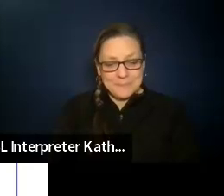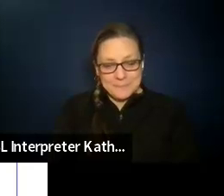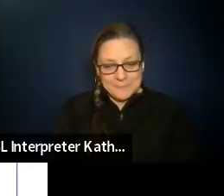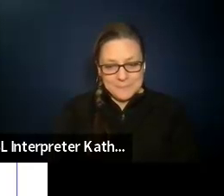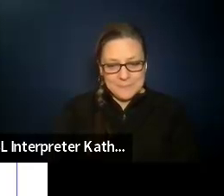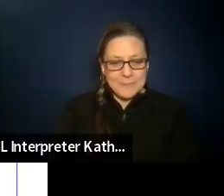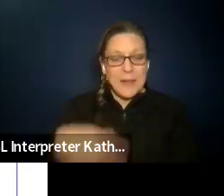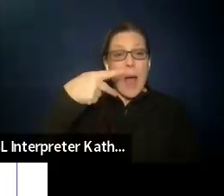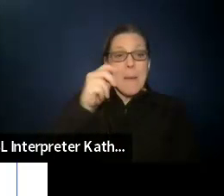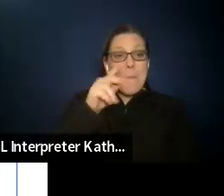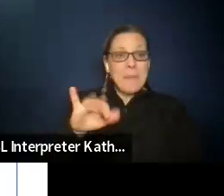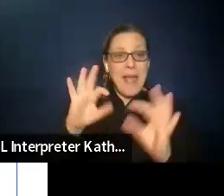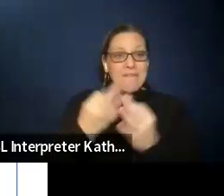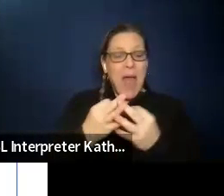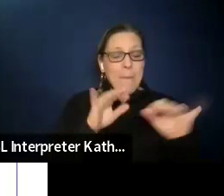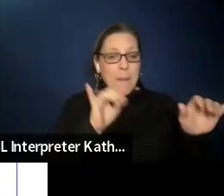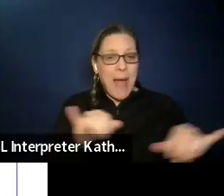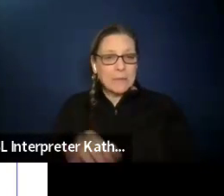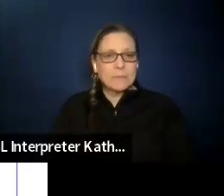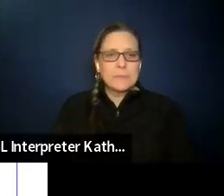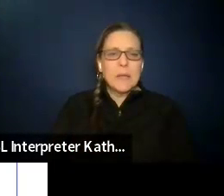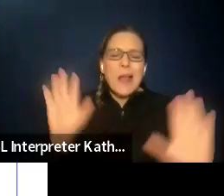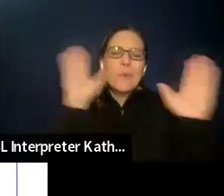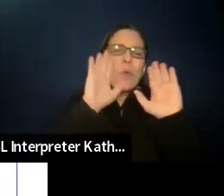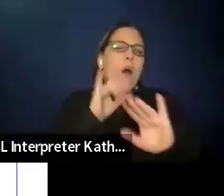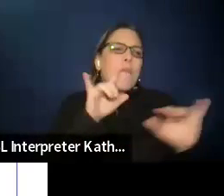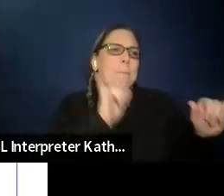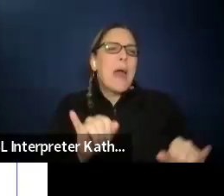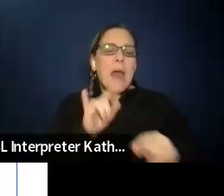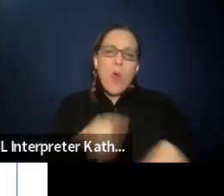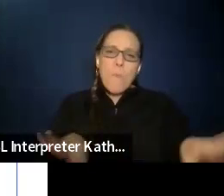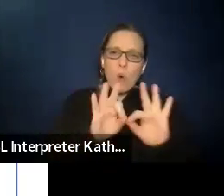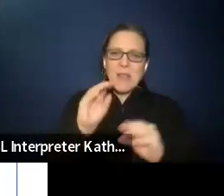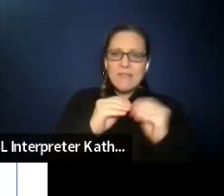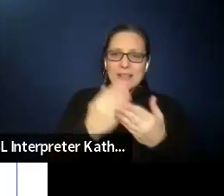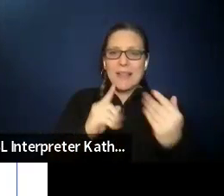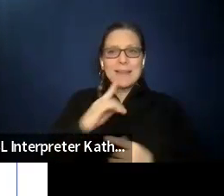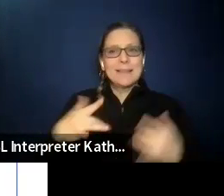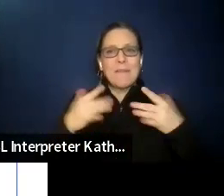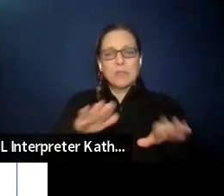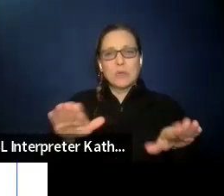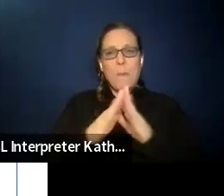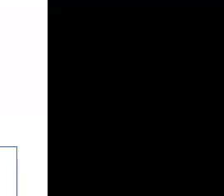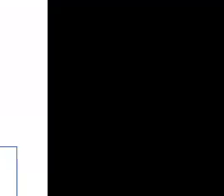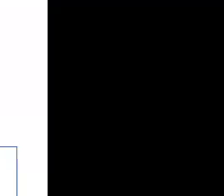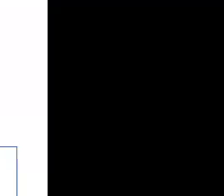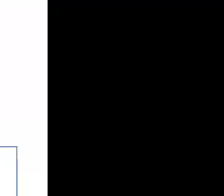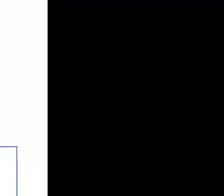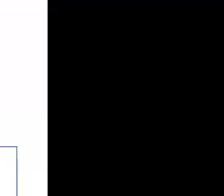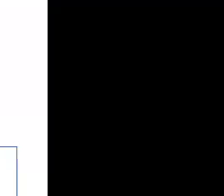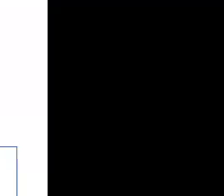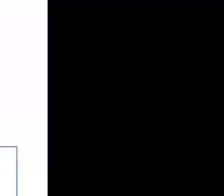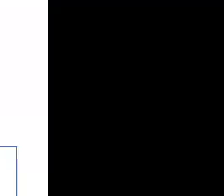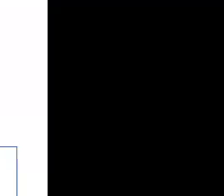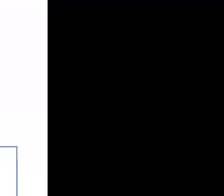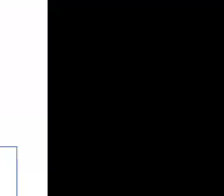Family Patterns. Explore the wonder of patterns and the importance of fixing things in this delightful children's book. Lauren Semner, a New